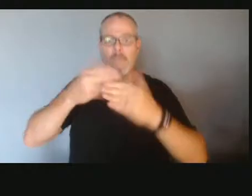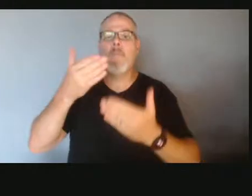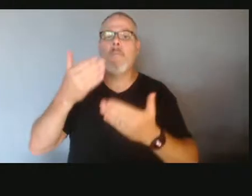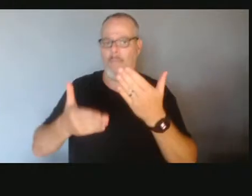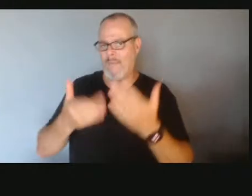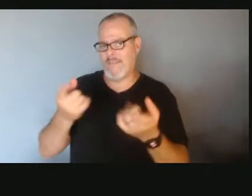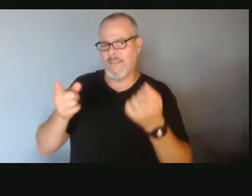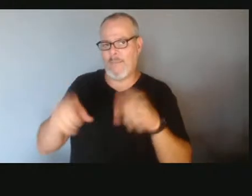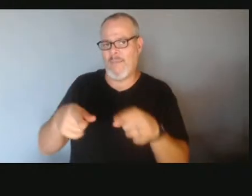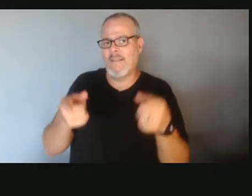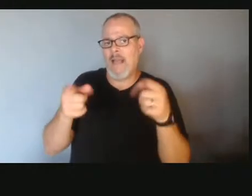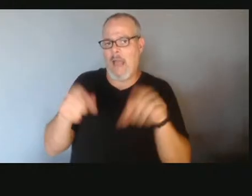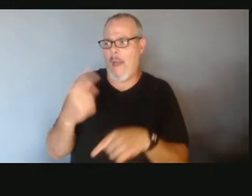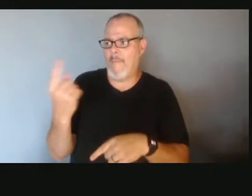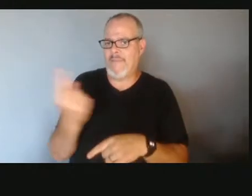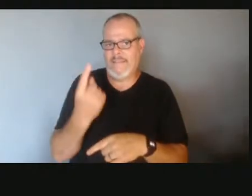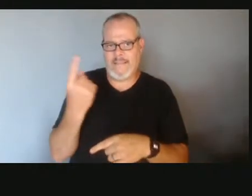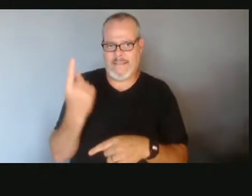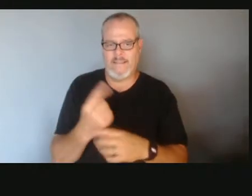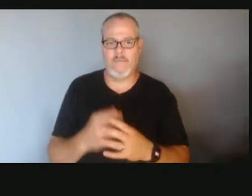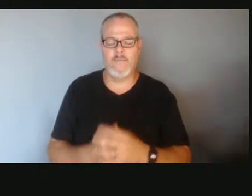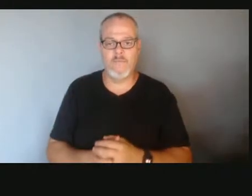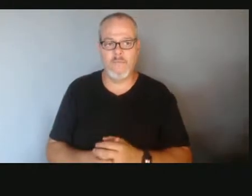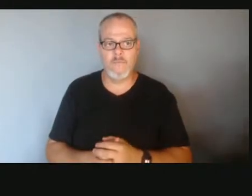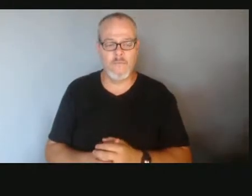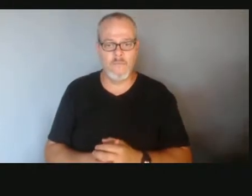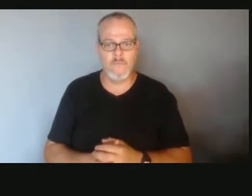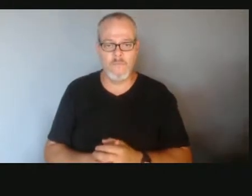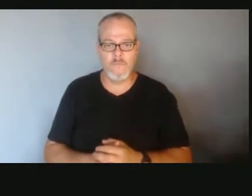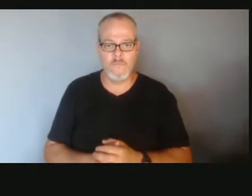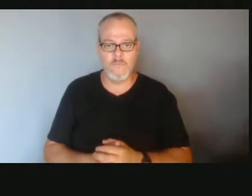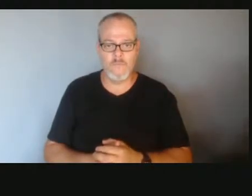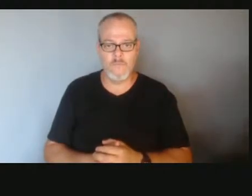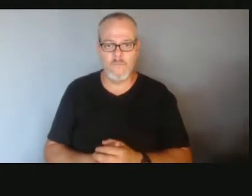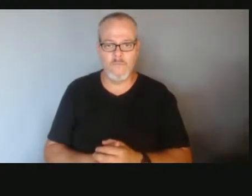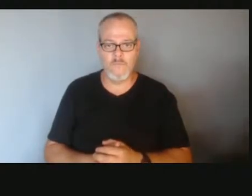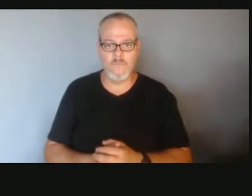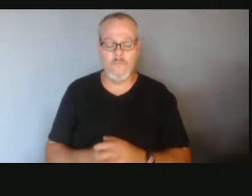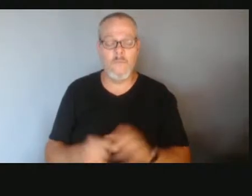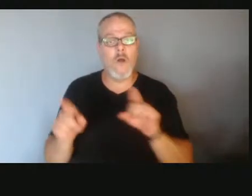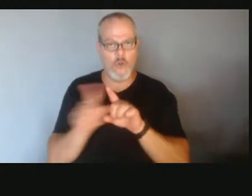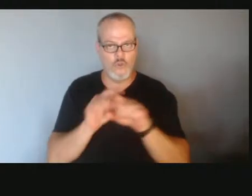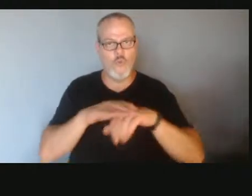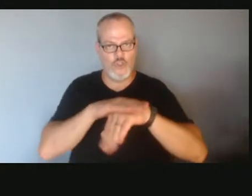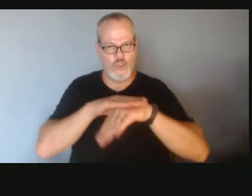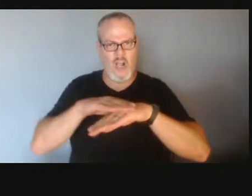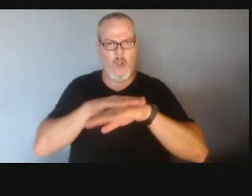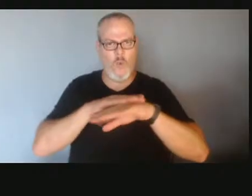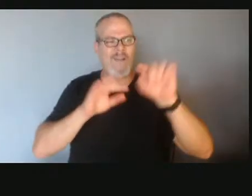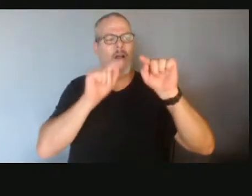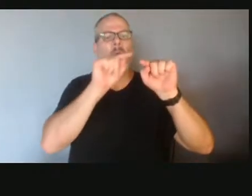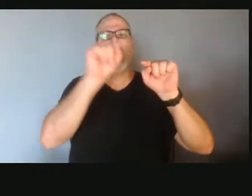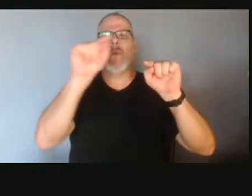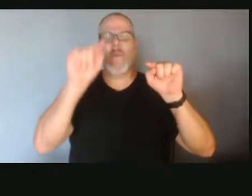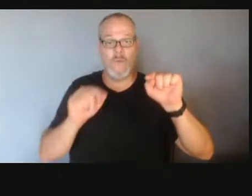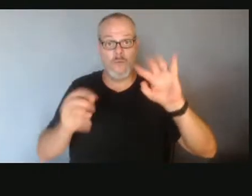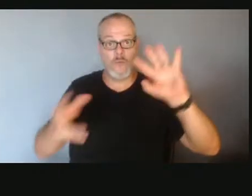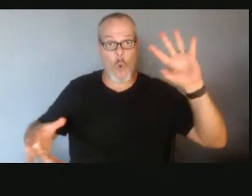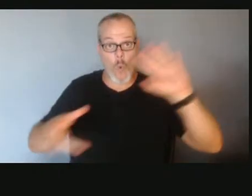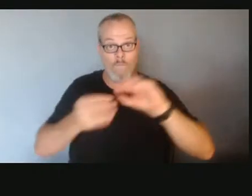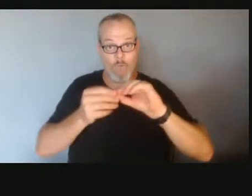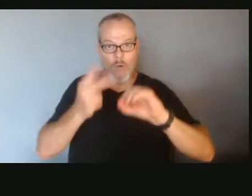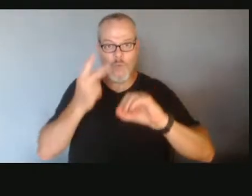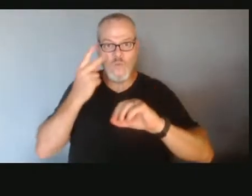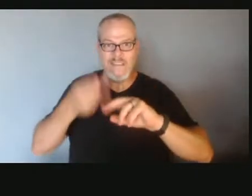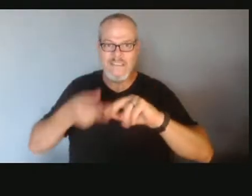on. So there and there, as well as these shallow ones right through here as well. So overall, it does seem like we're seeing increasing